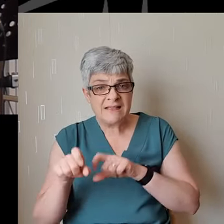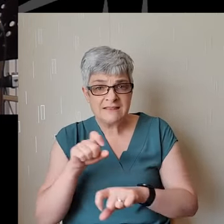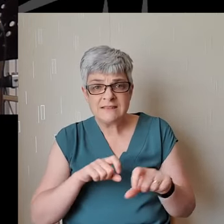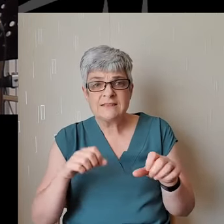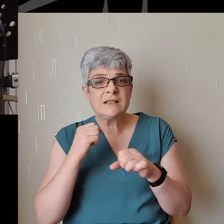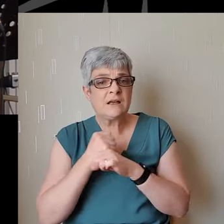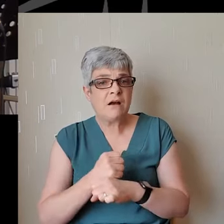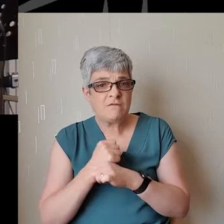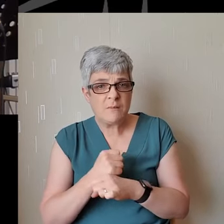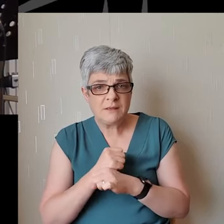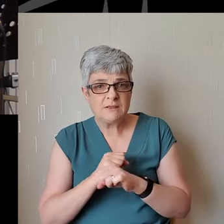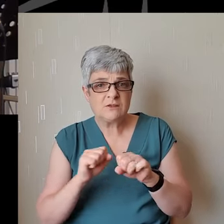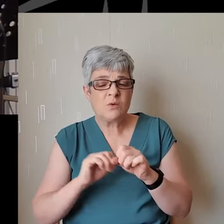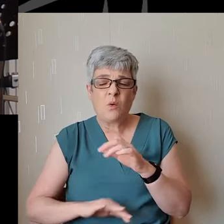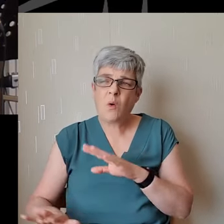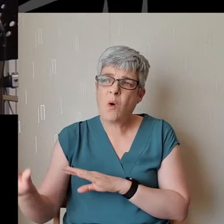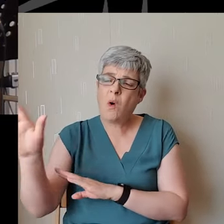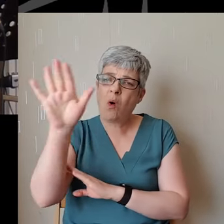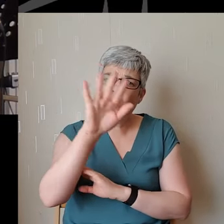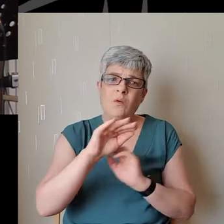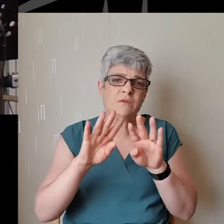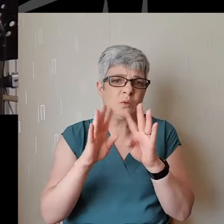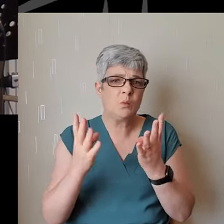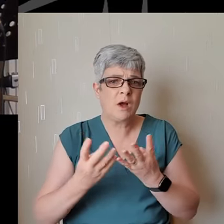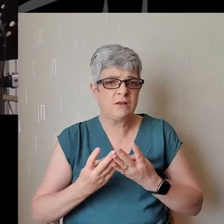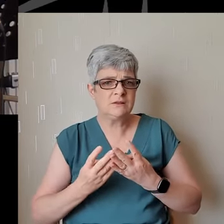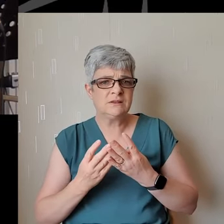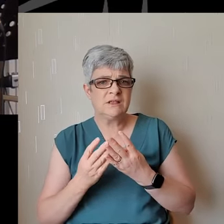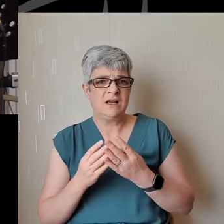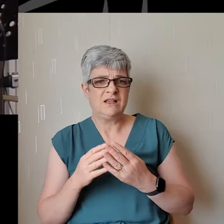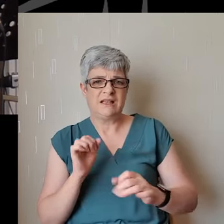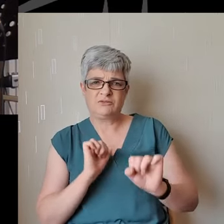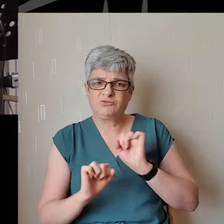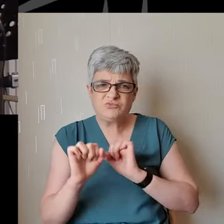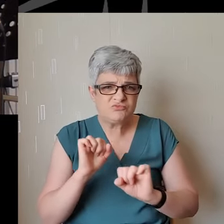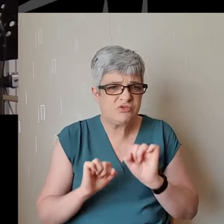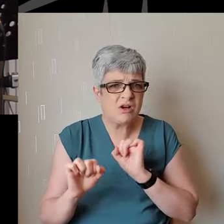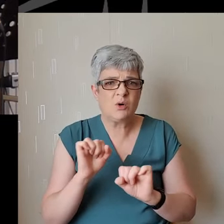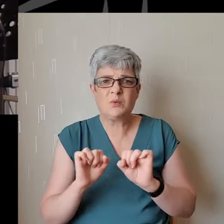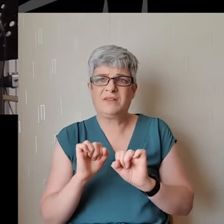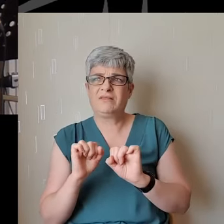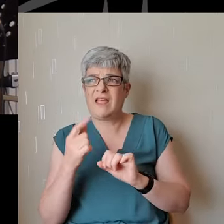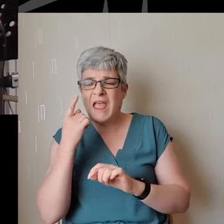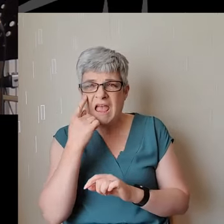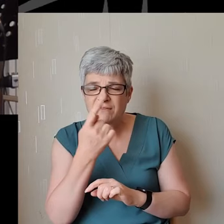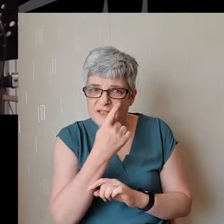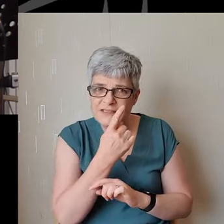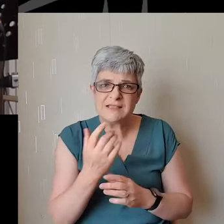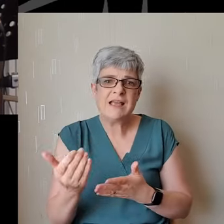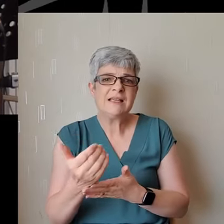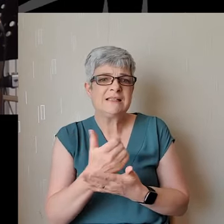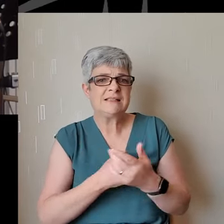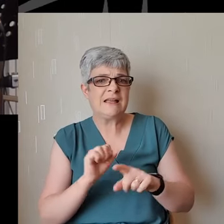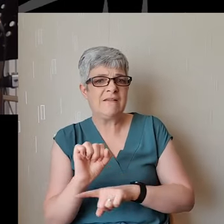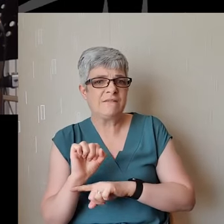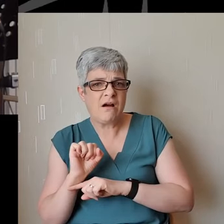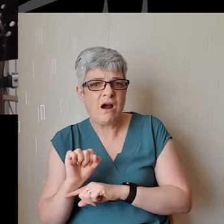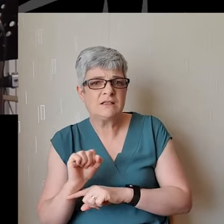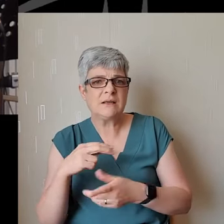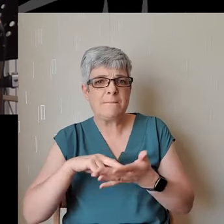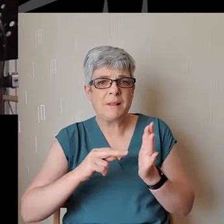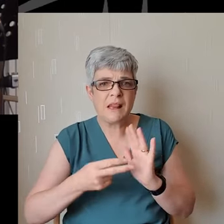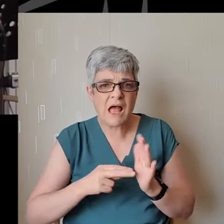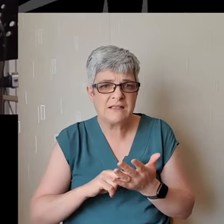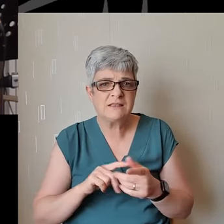Scientists and governments worldwide wrestle with evidence, safeguards, and plans to reduce